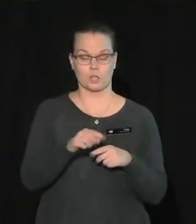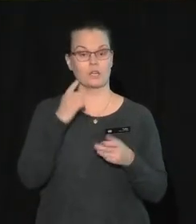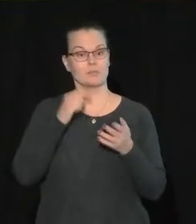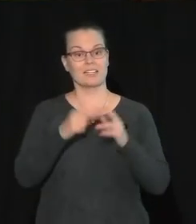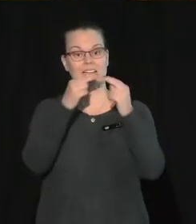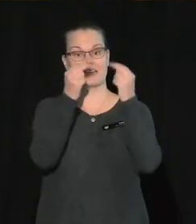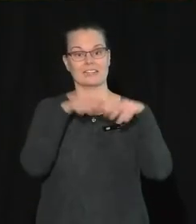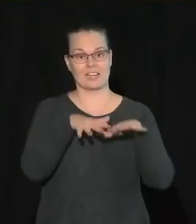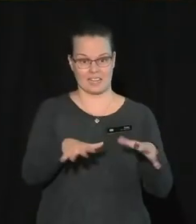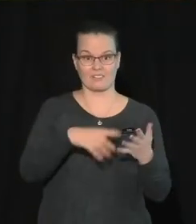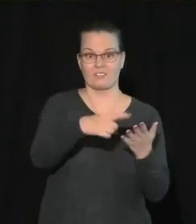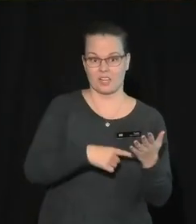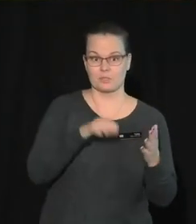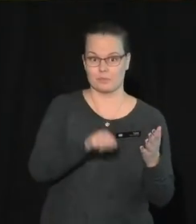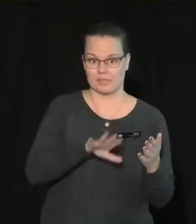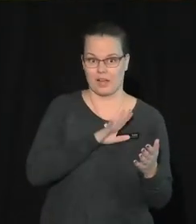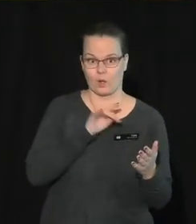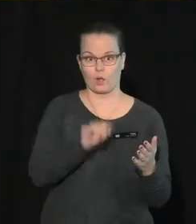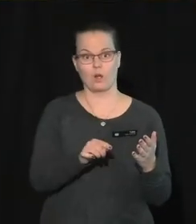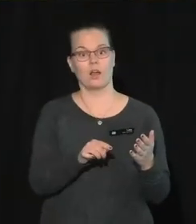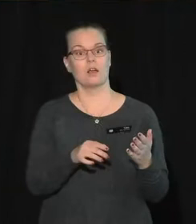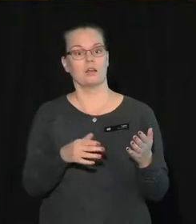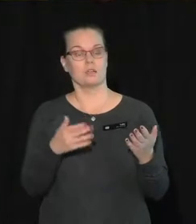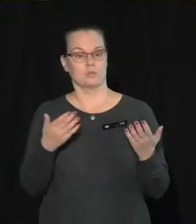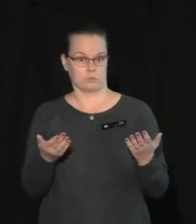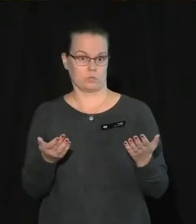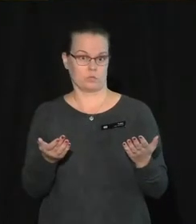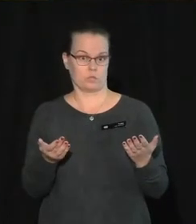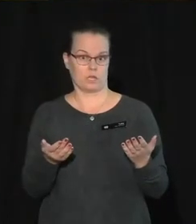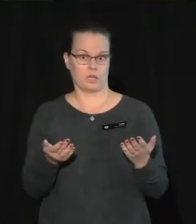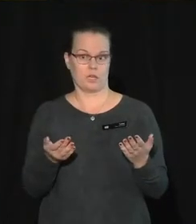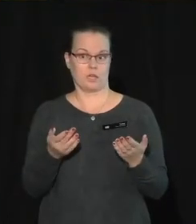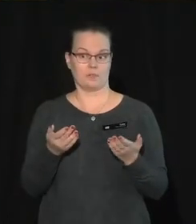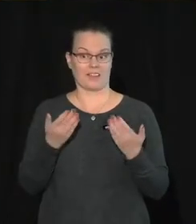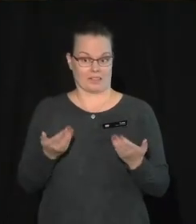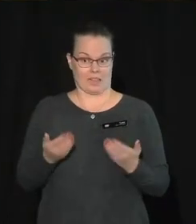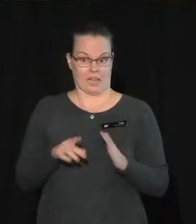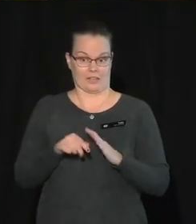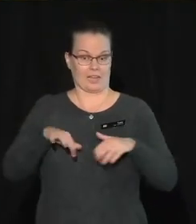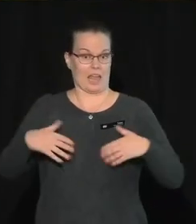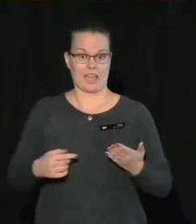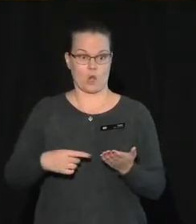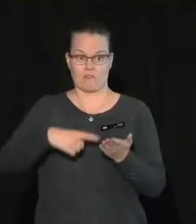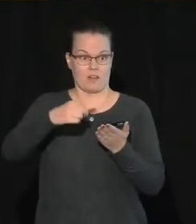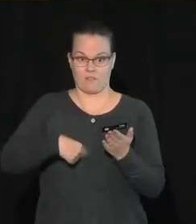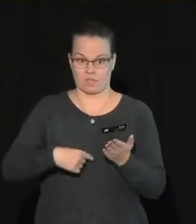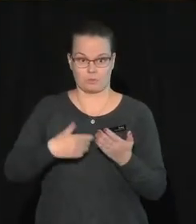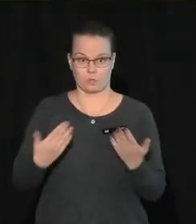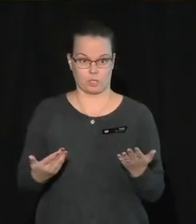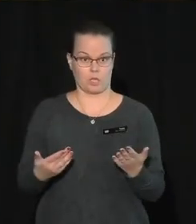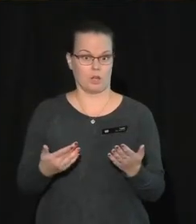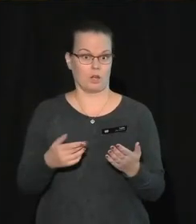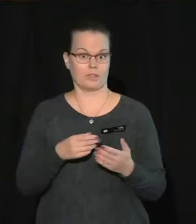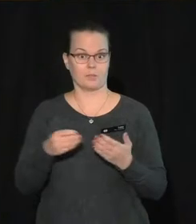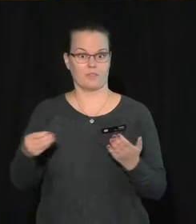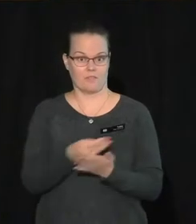Internet of Things, but nevertheless, although there is no obligation on those transmission